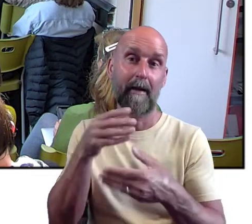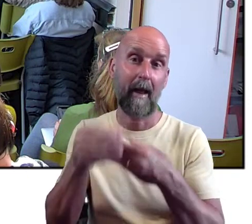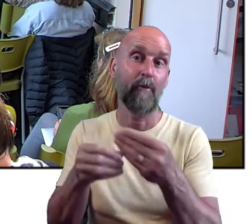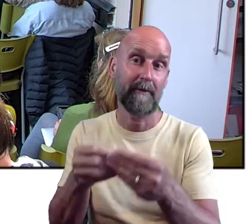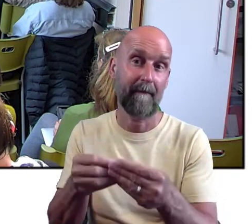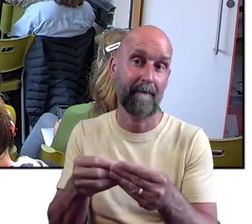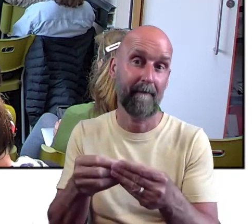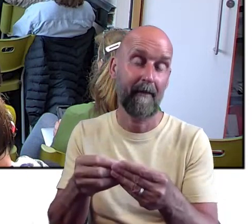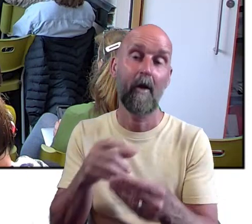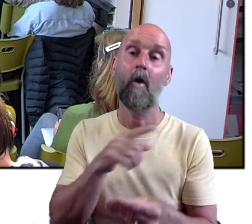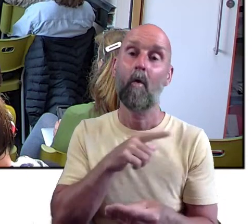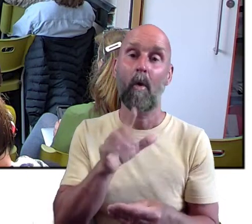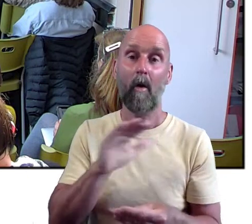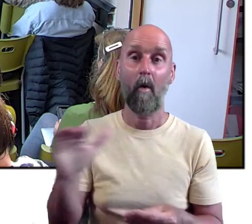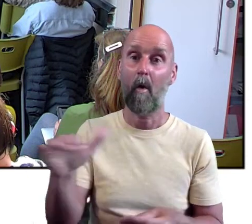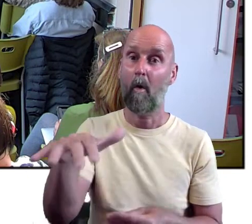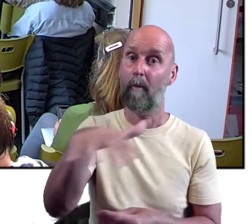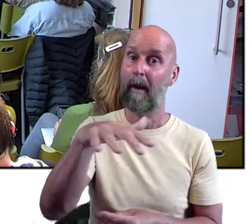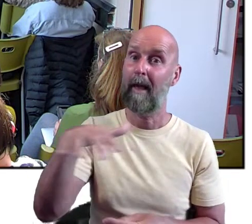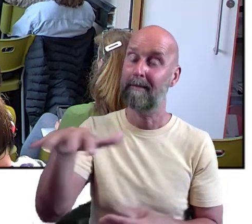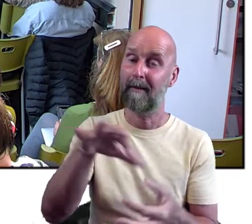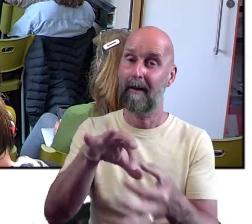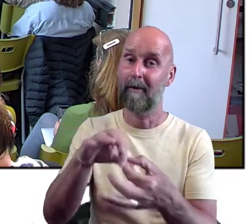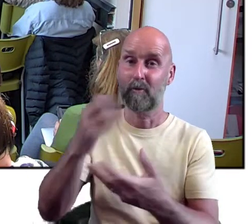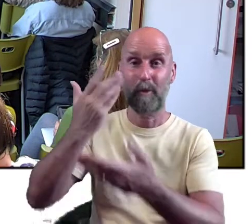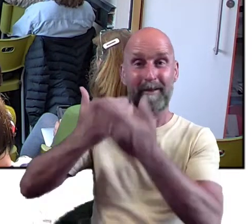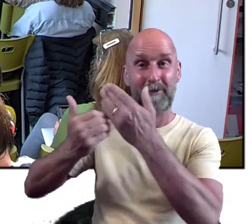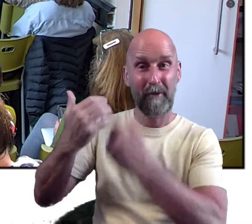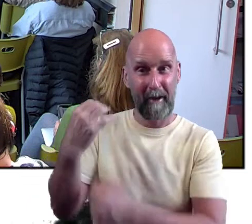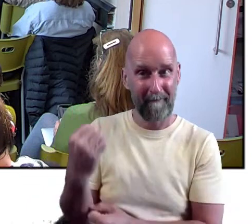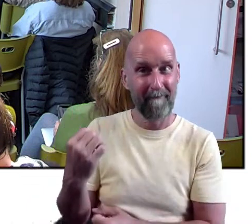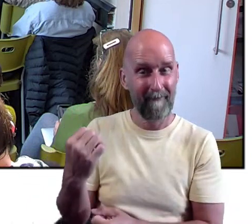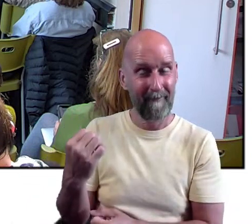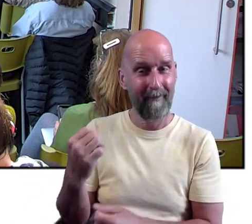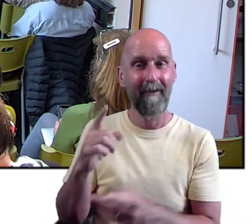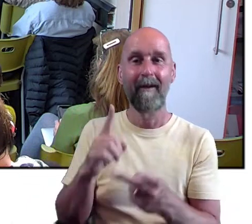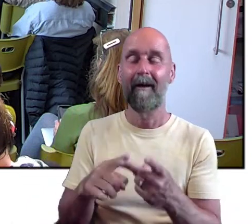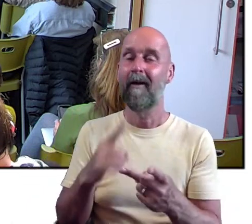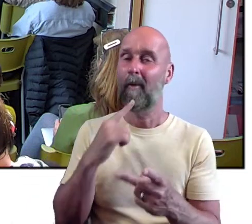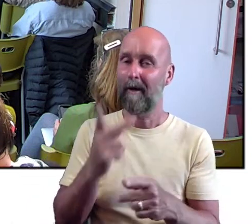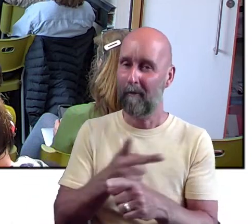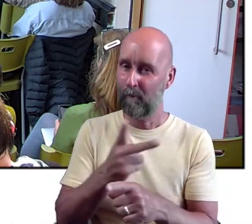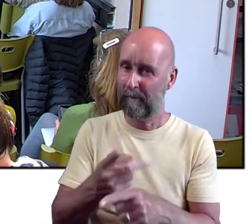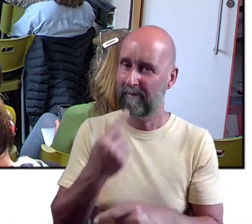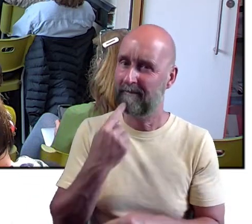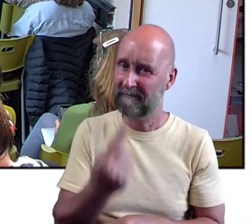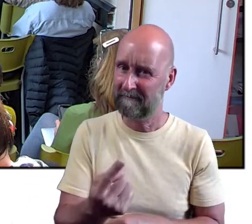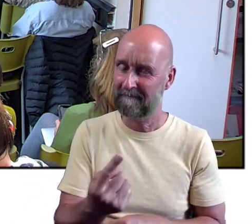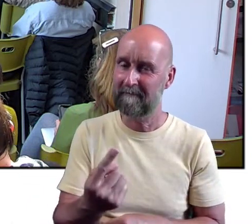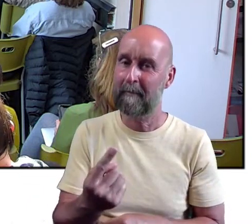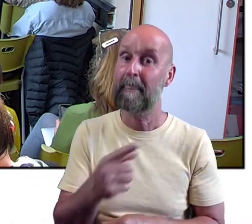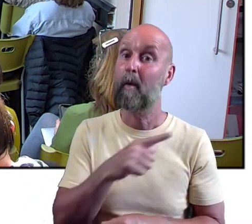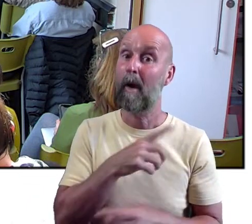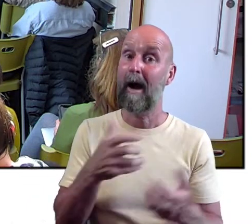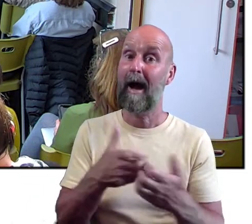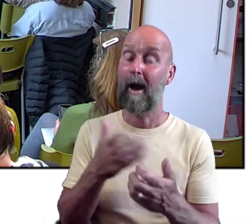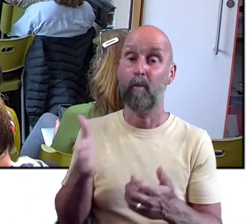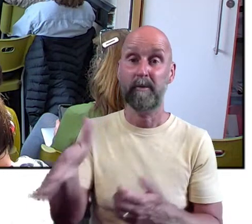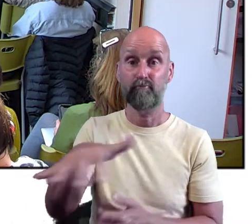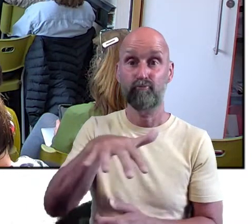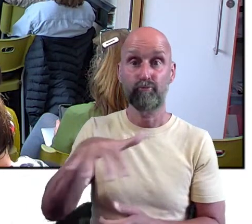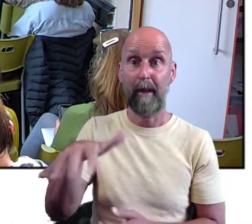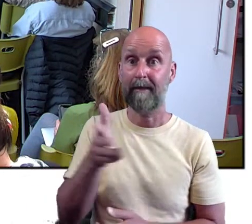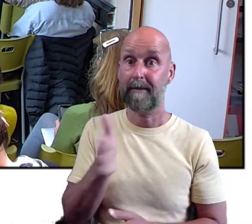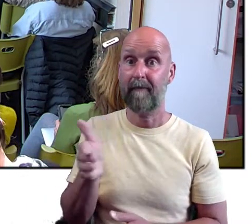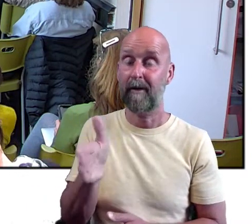like all places have like a history in one sense, but also it kind of goes back to the thing I'm saying where like the way you navigate a place is inherently sort